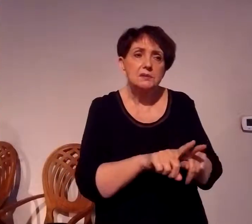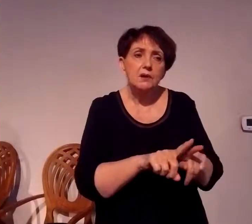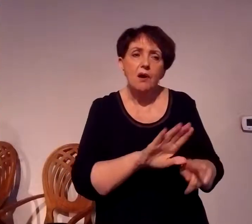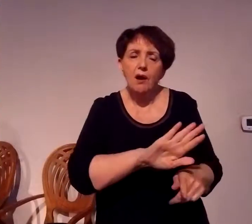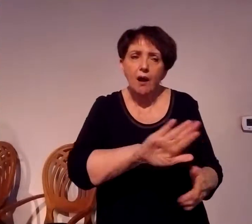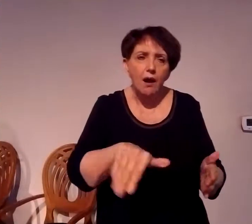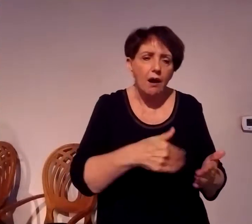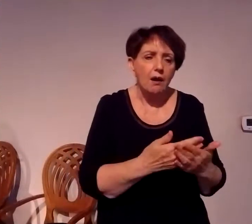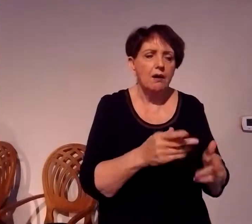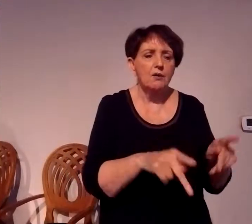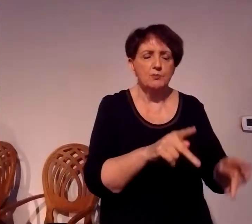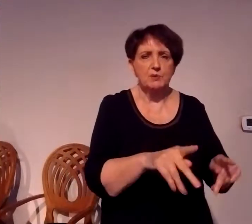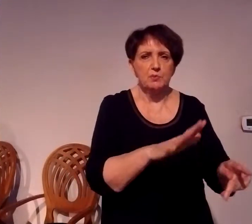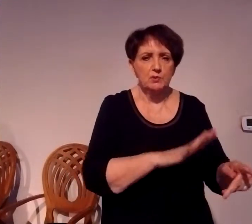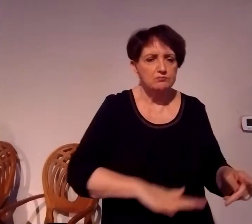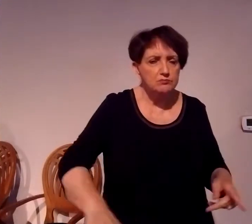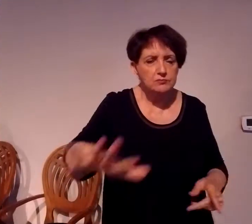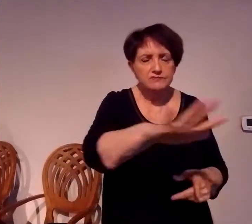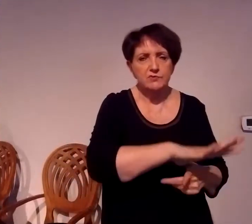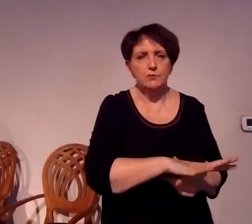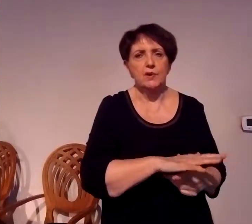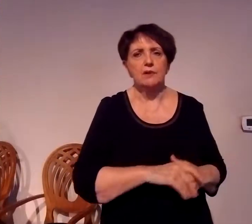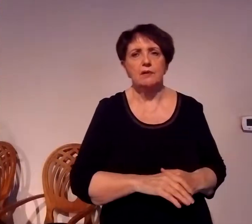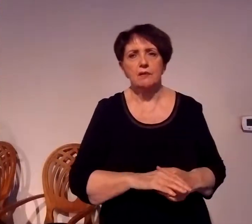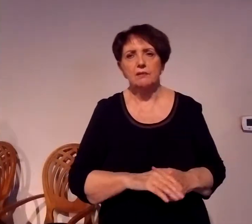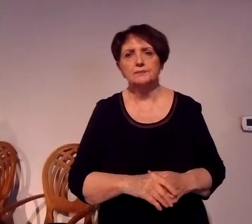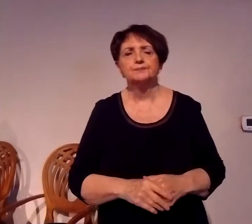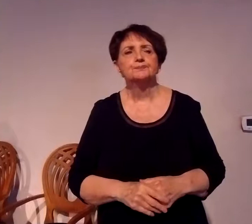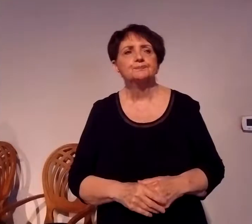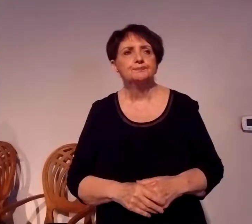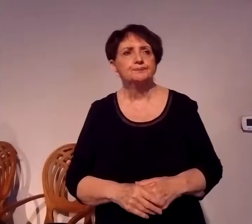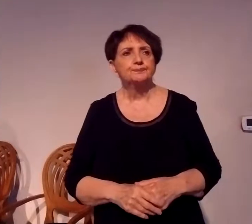whole, to all of humanity.